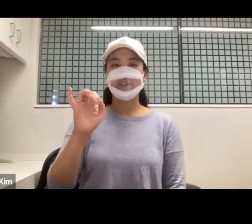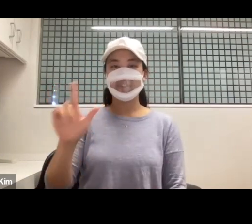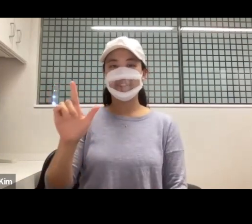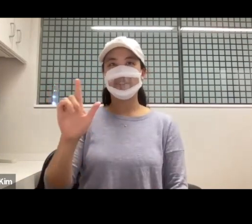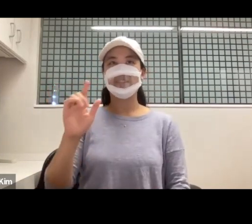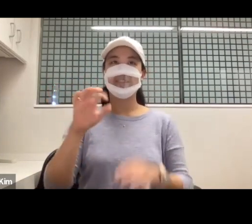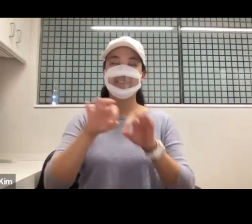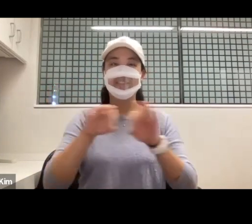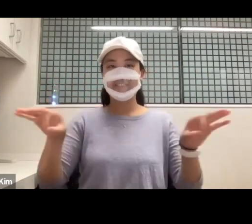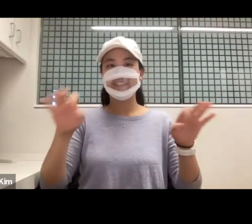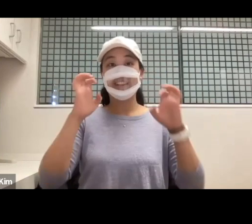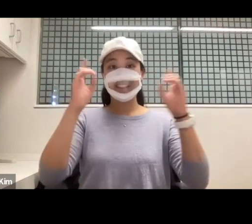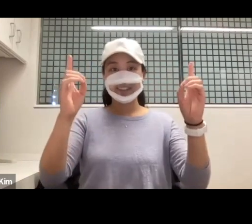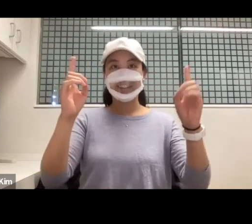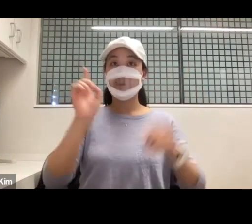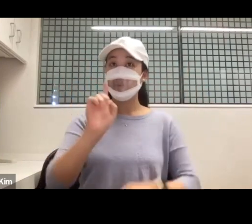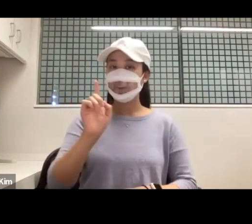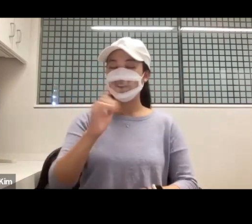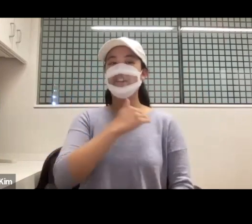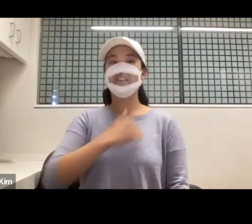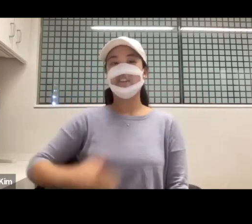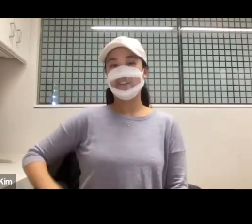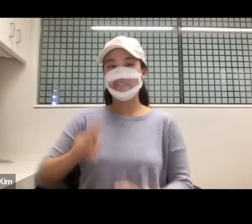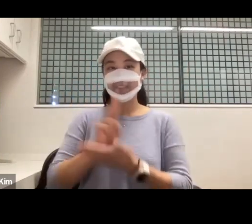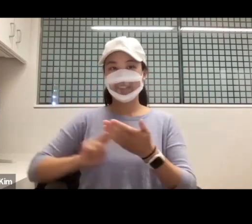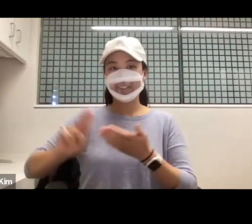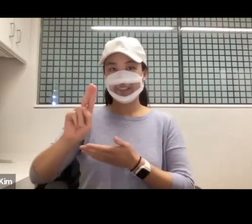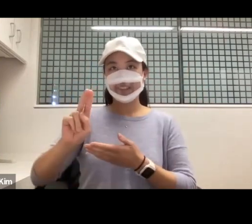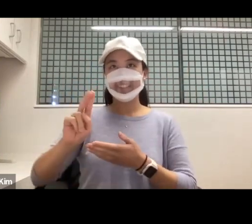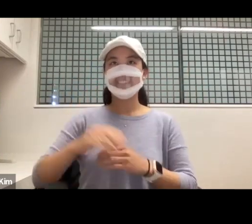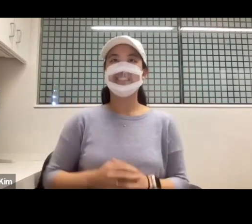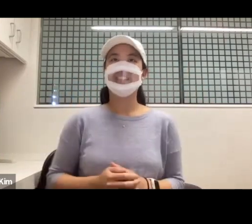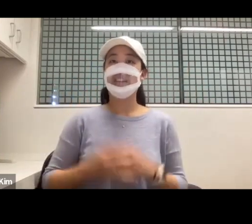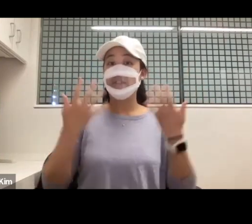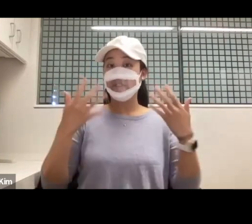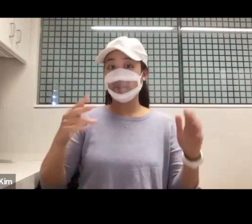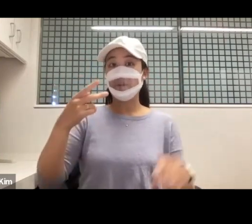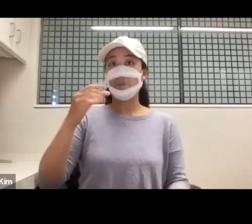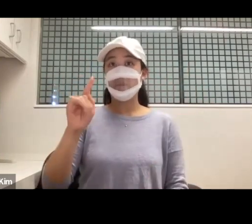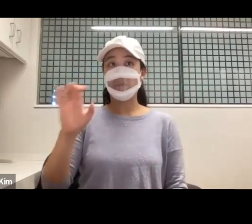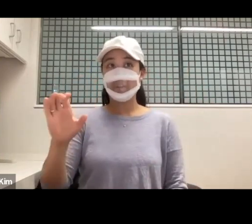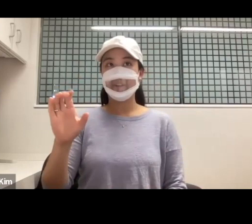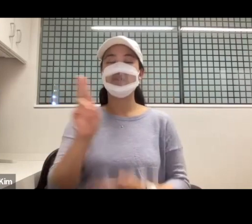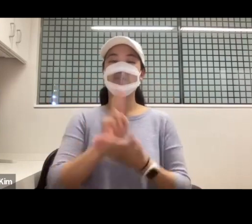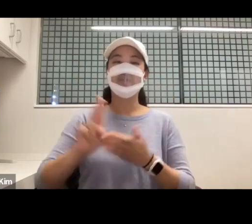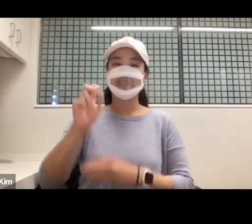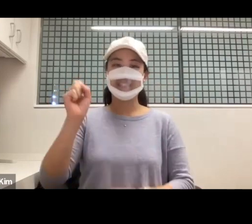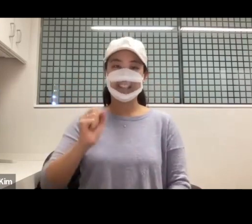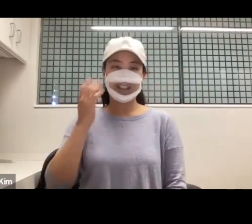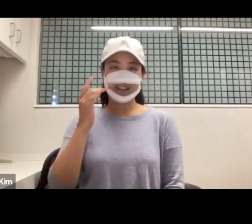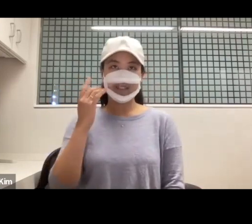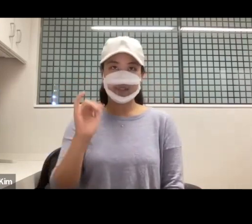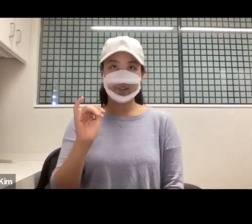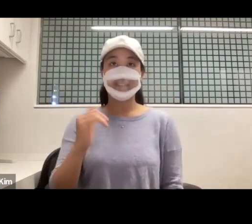Dr. Immordino-Yang received her educational doctorate at Harvard University and